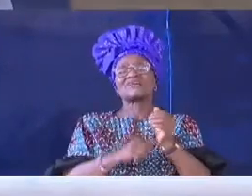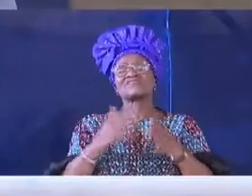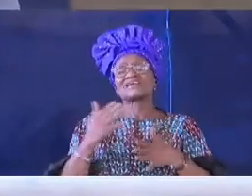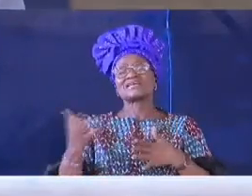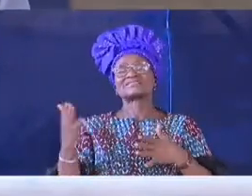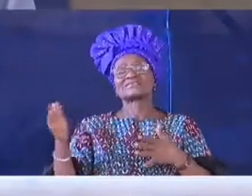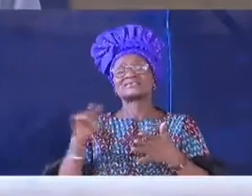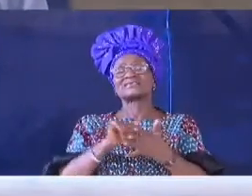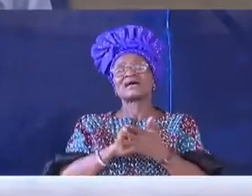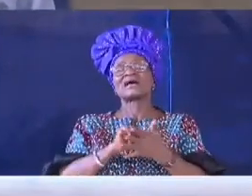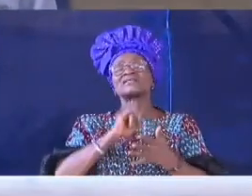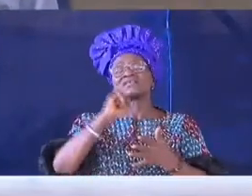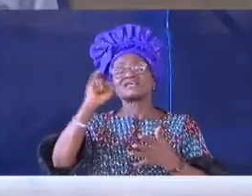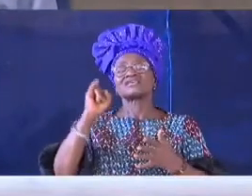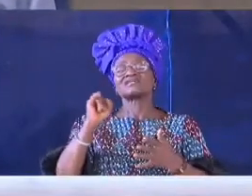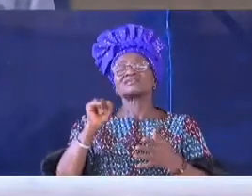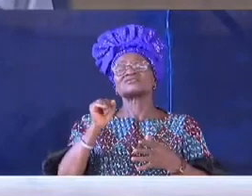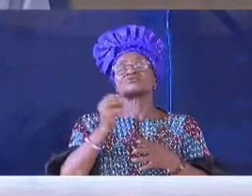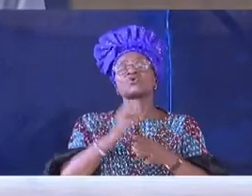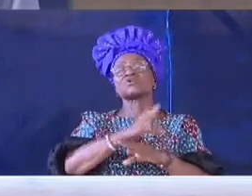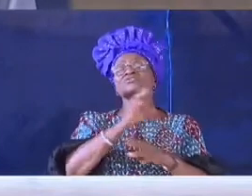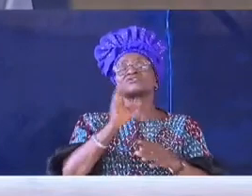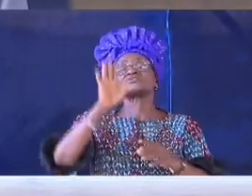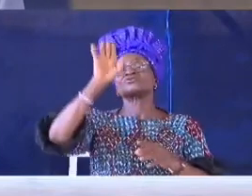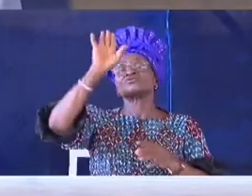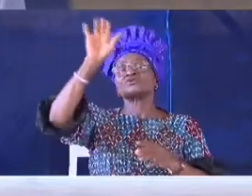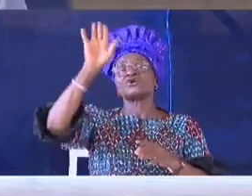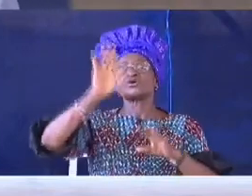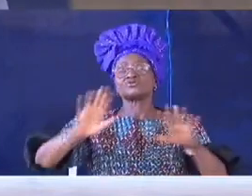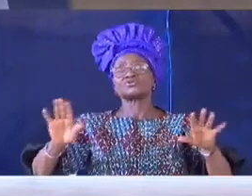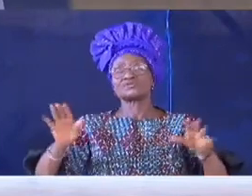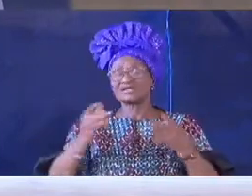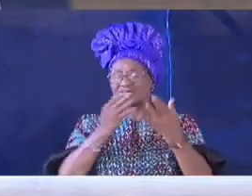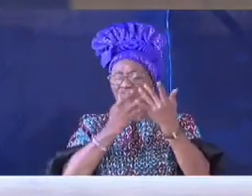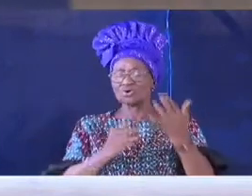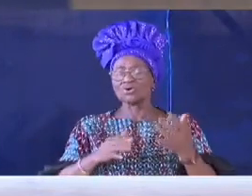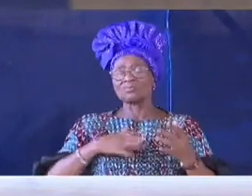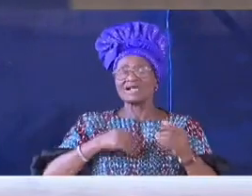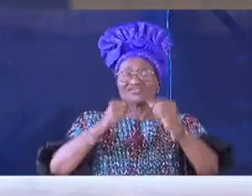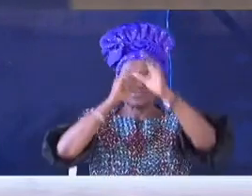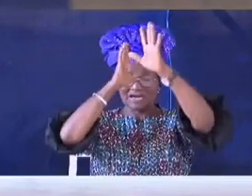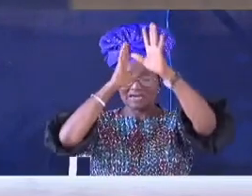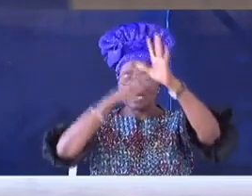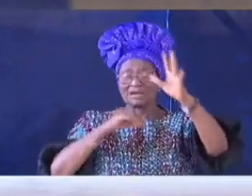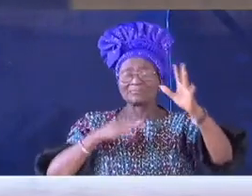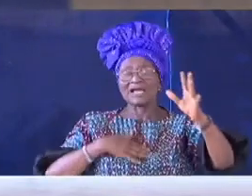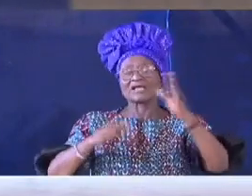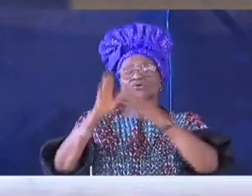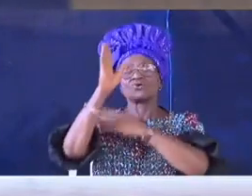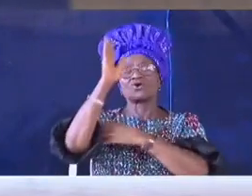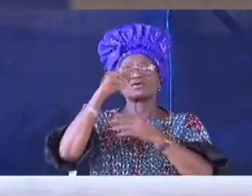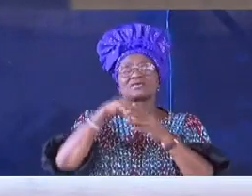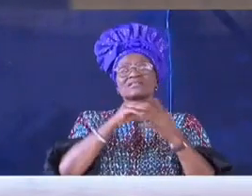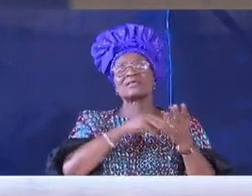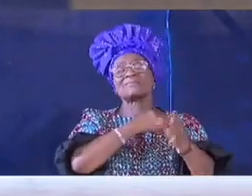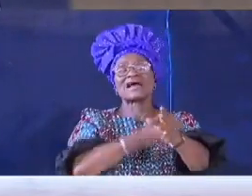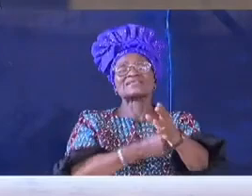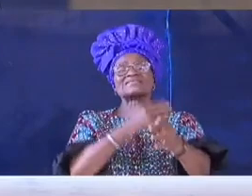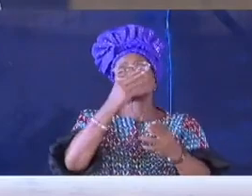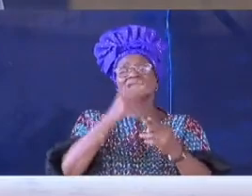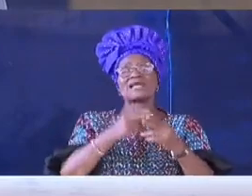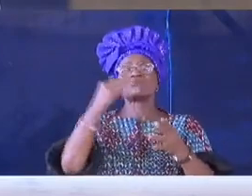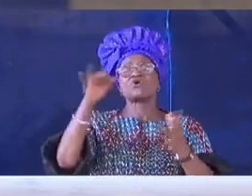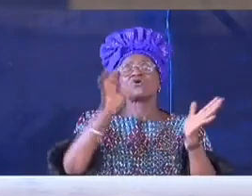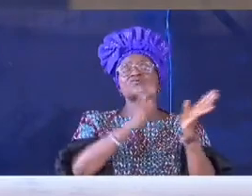Everything that is causing your children sorrow, my Father, my God, in the mighty name of